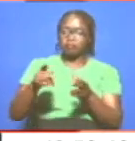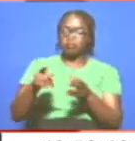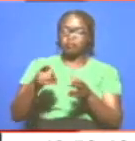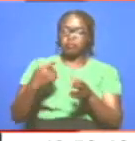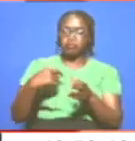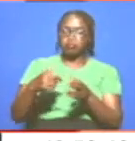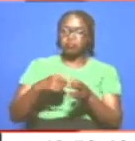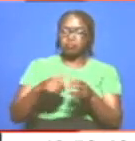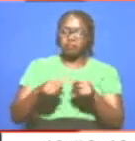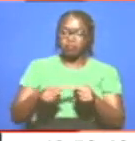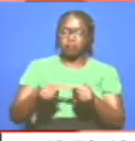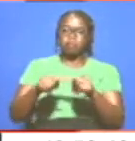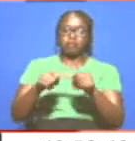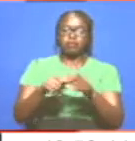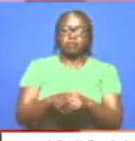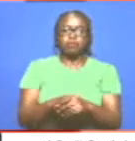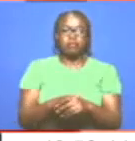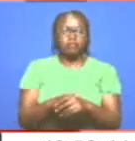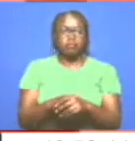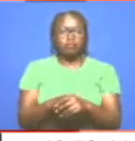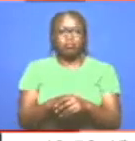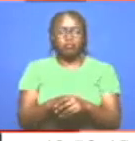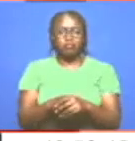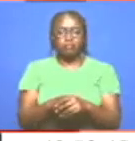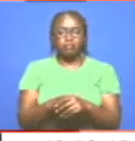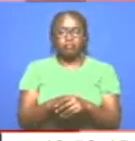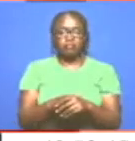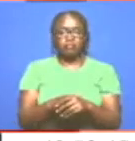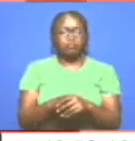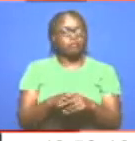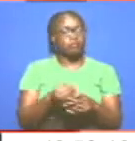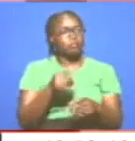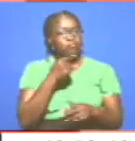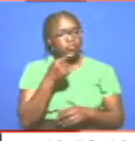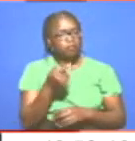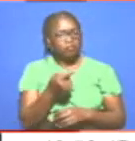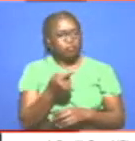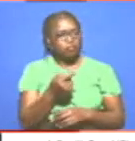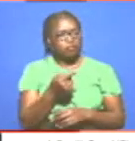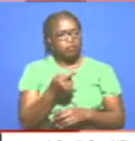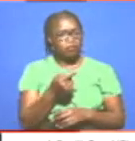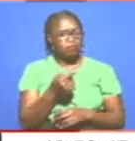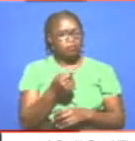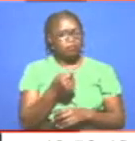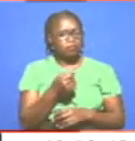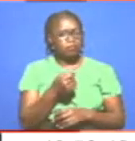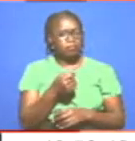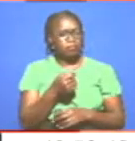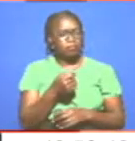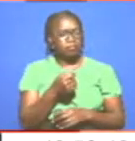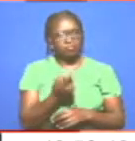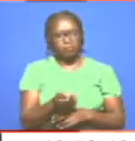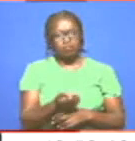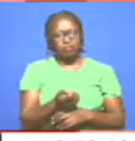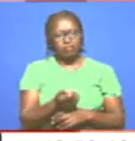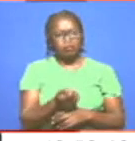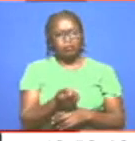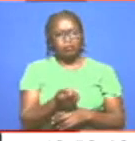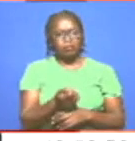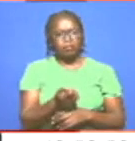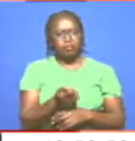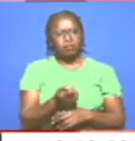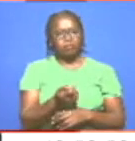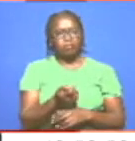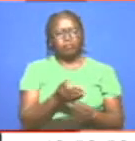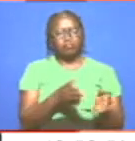going. Mm-hmm. And meanwhile, you see, as Kennedy said, it is a little bit a small procedure for